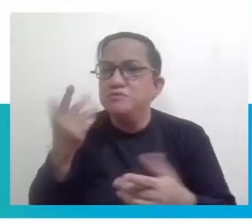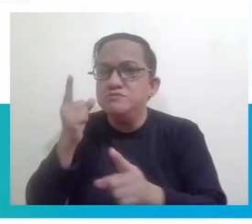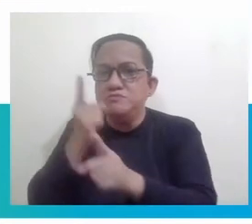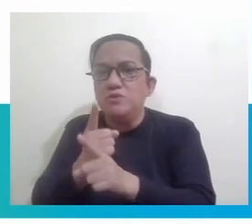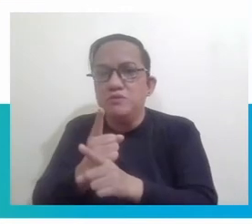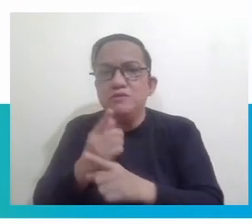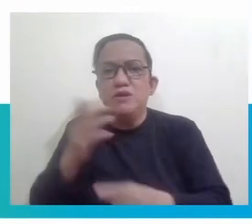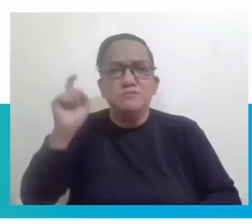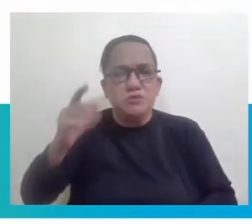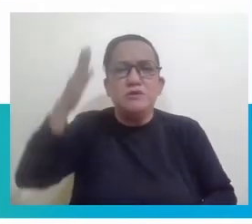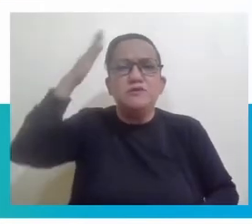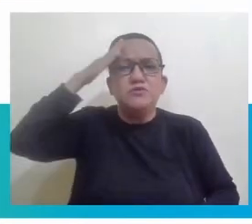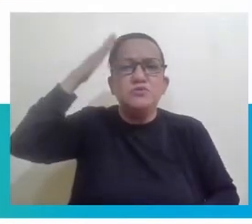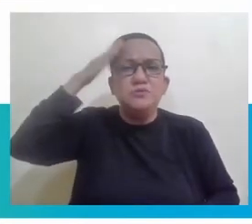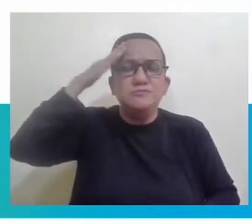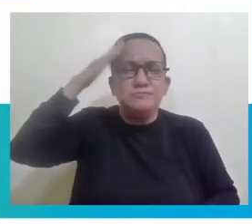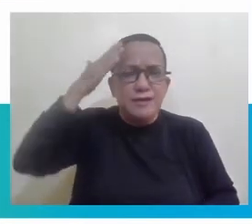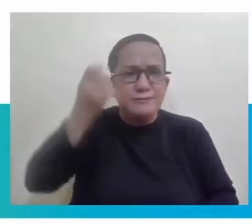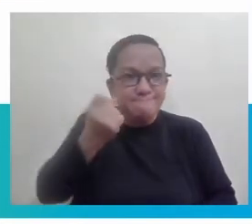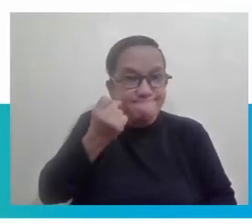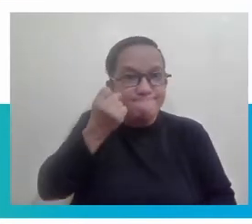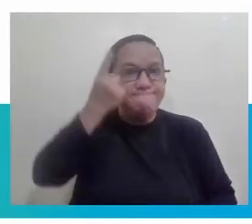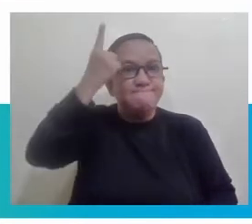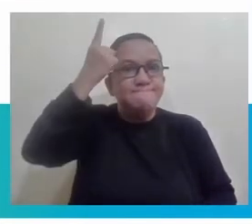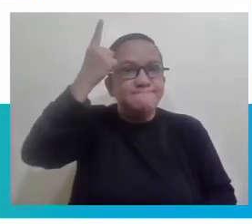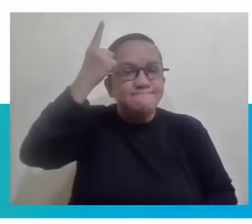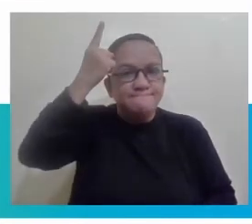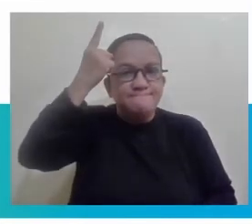that, historically,